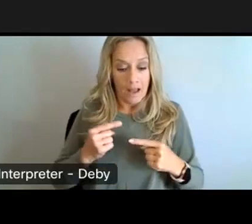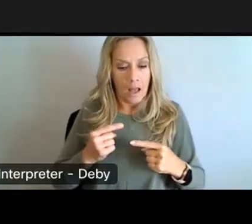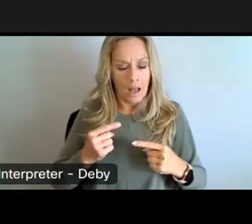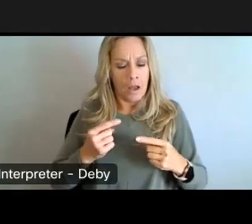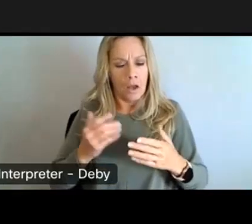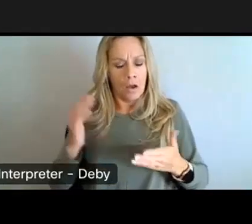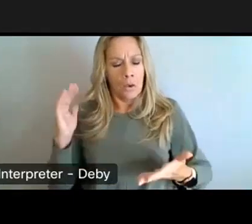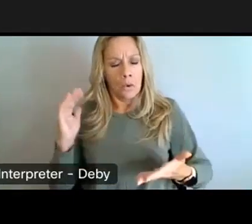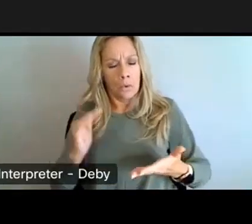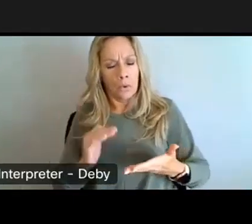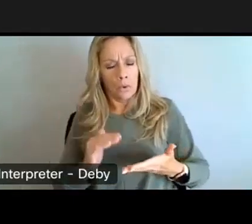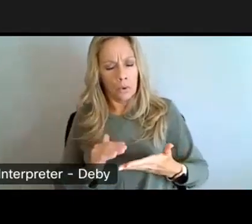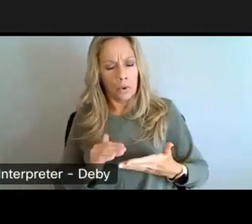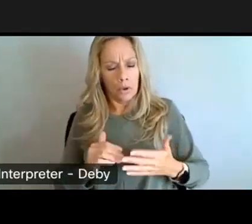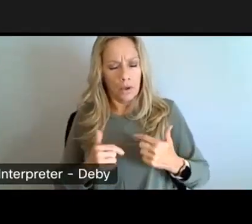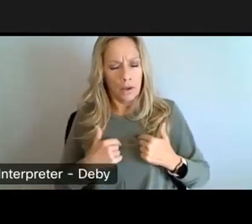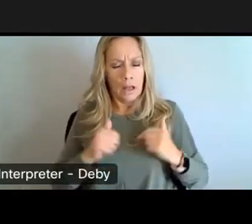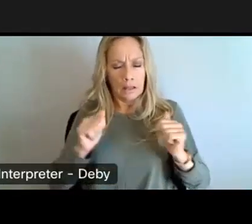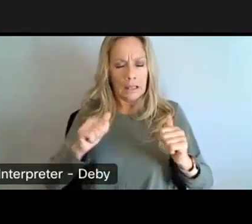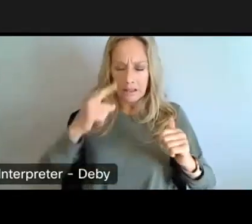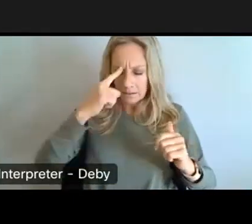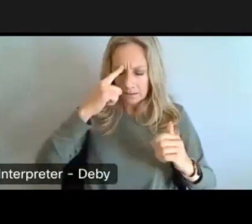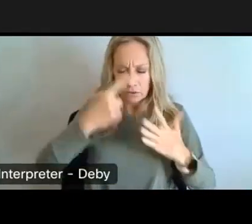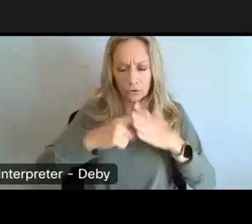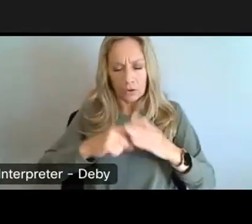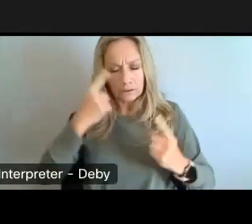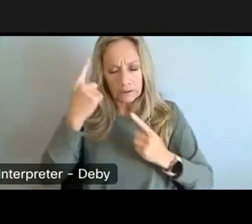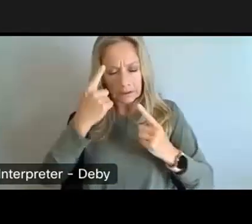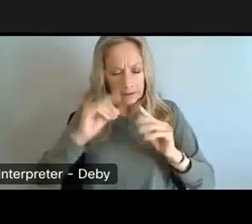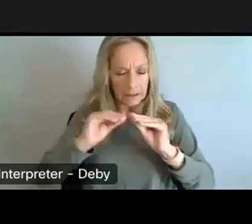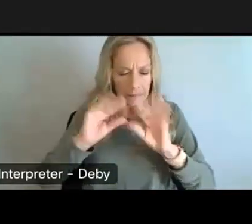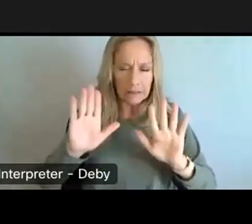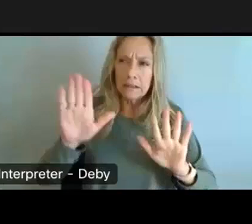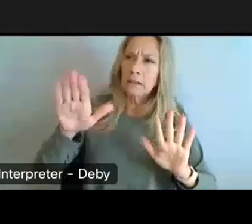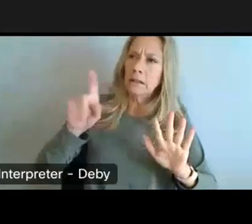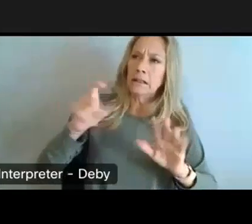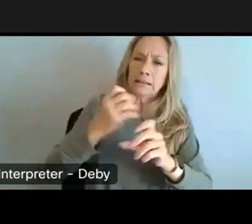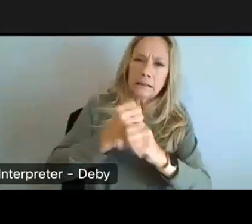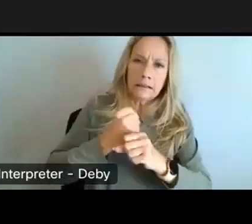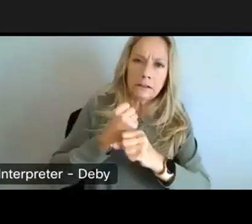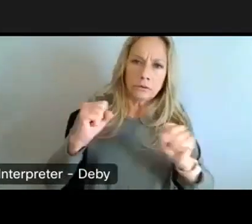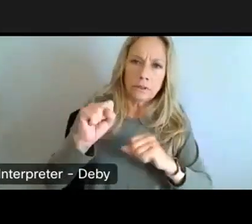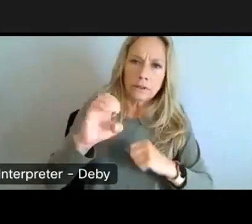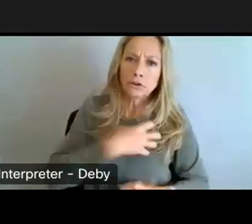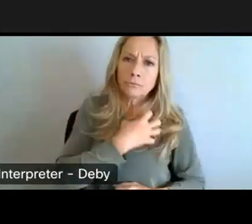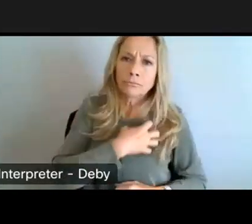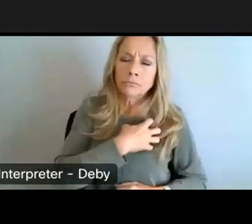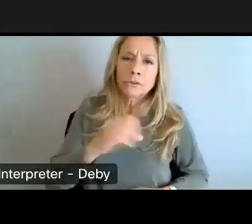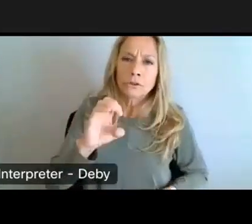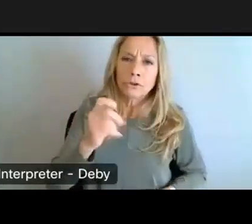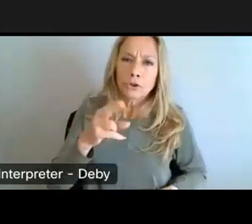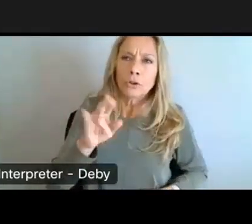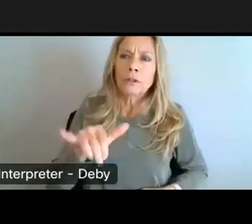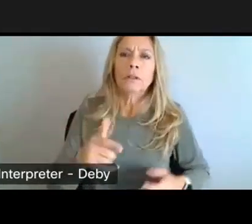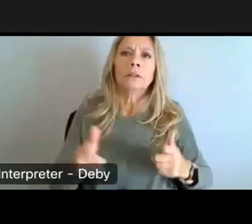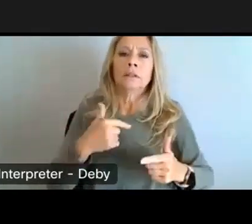and I was back to focusing on what was going on. So I was telling the guys, hey, look, we got to get security up. We got to start sending missions up to higher. And